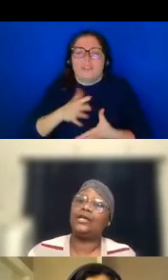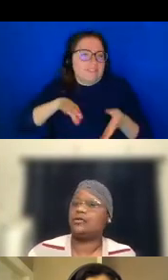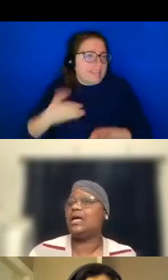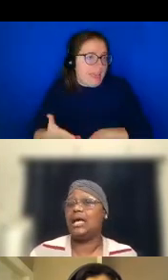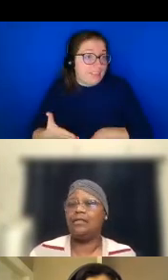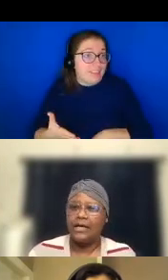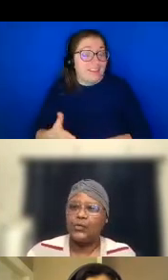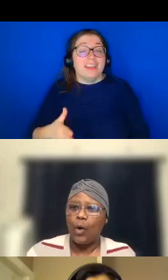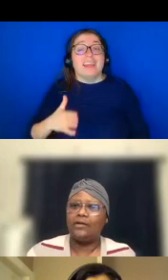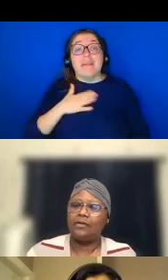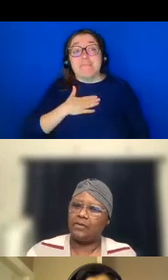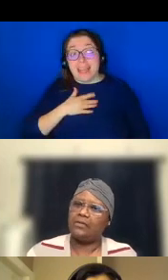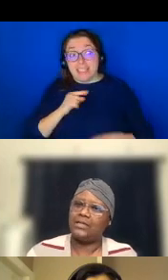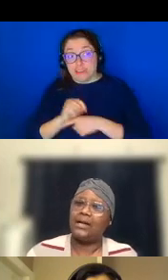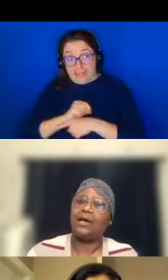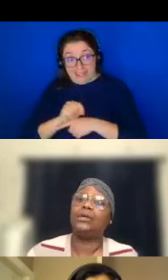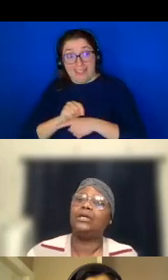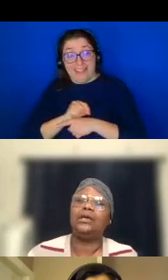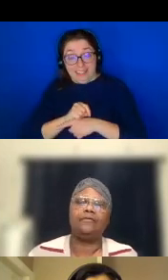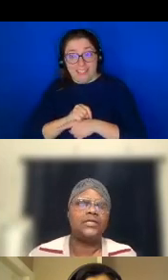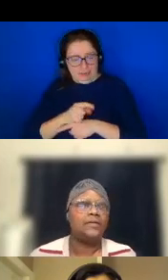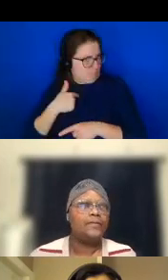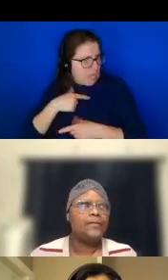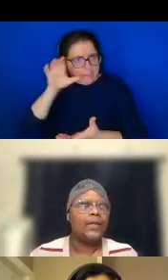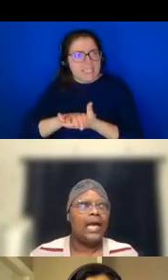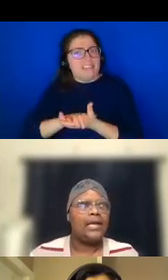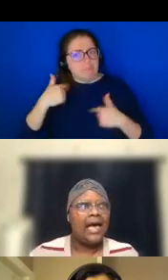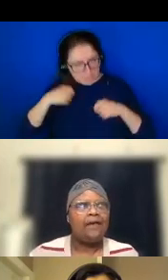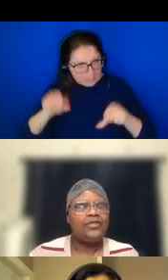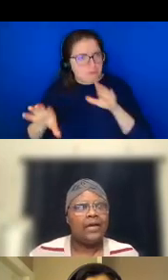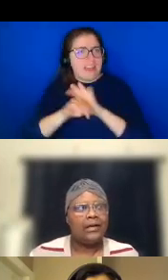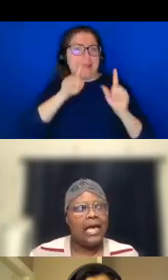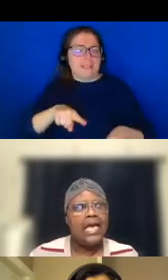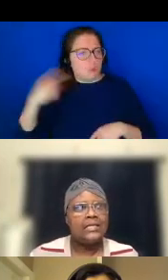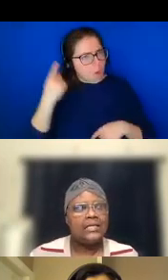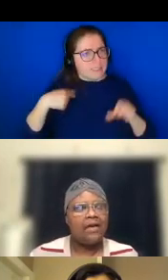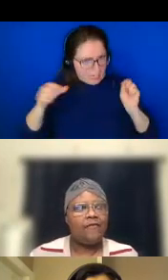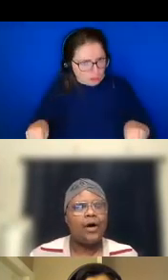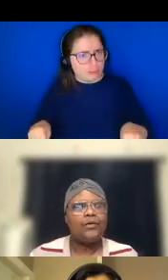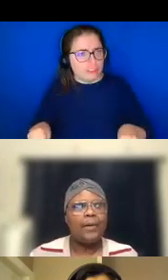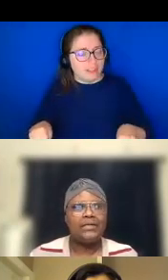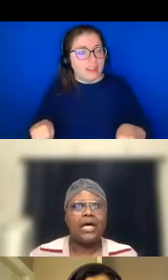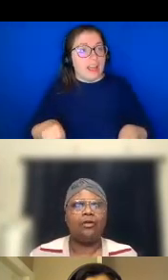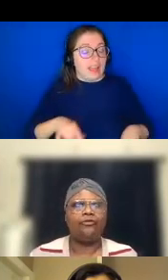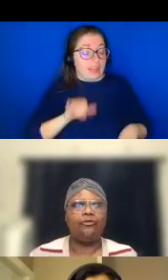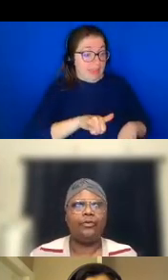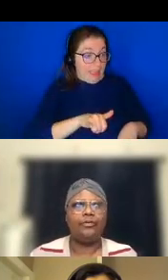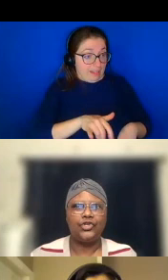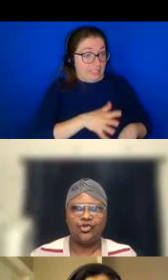my training, that's one of the things that I believed. And after that case, I found